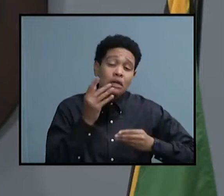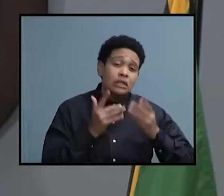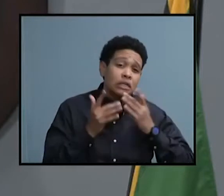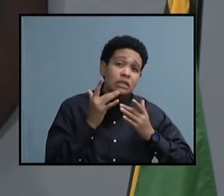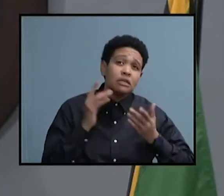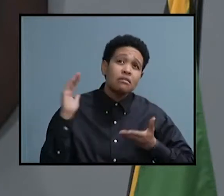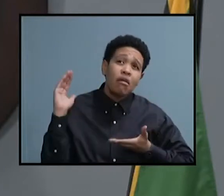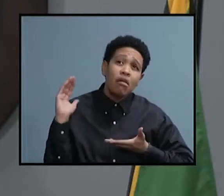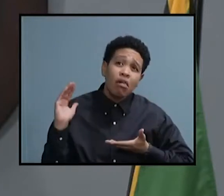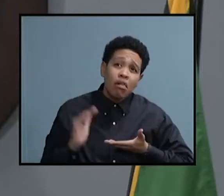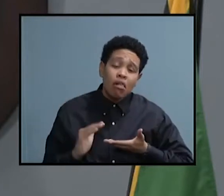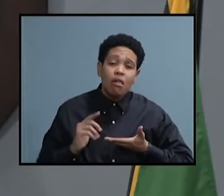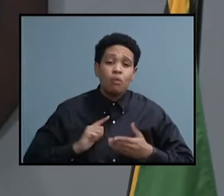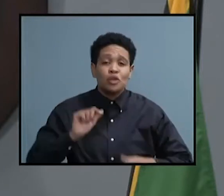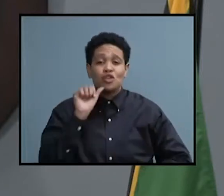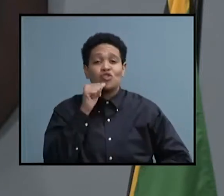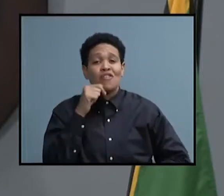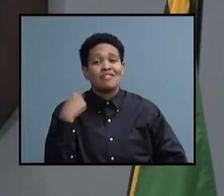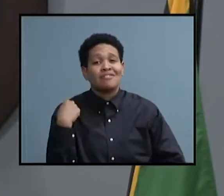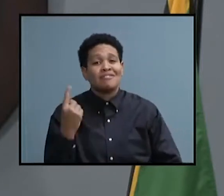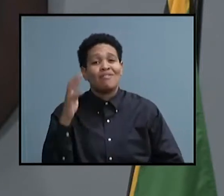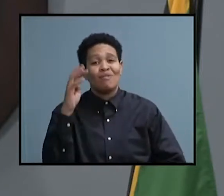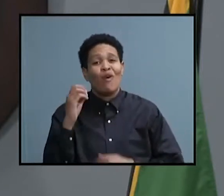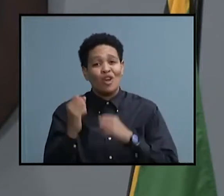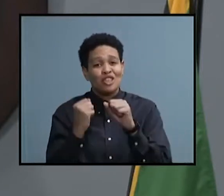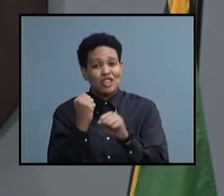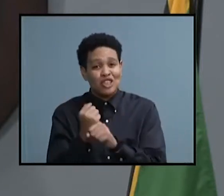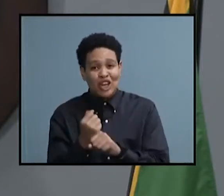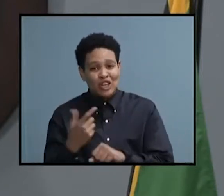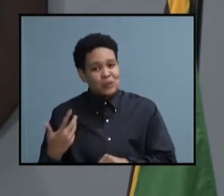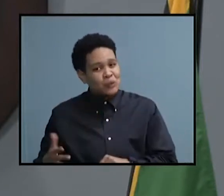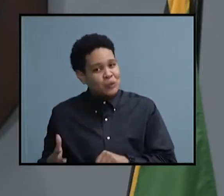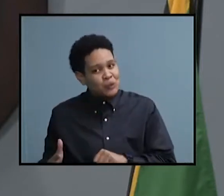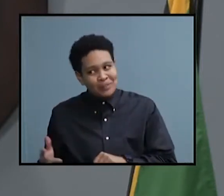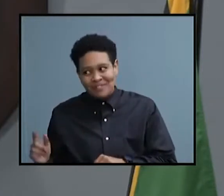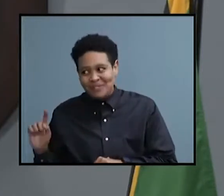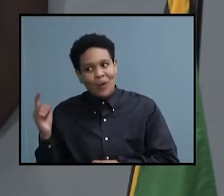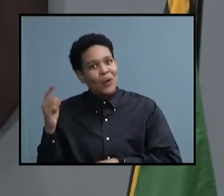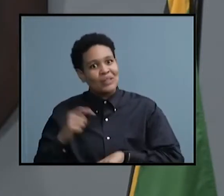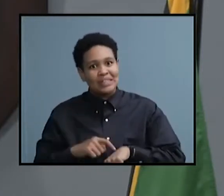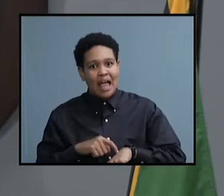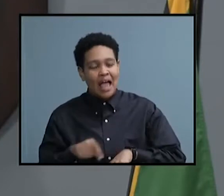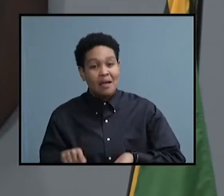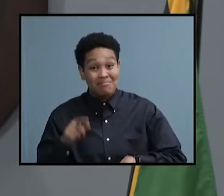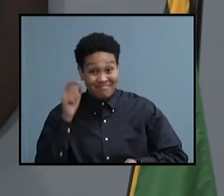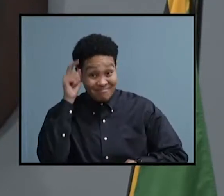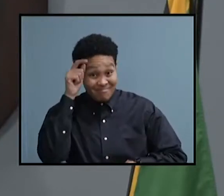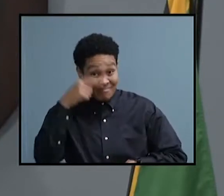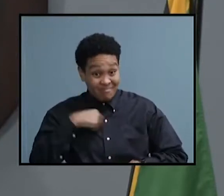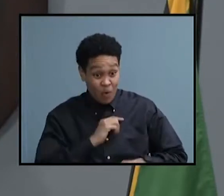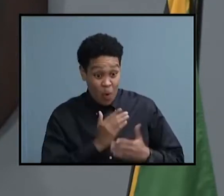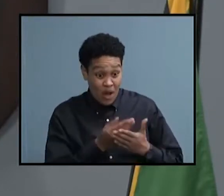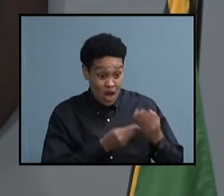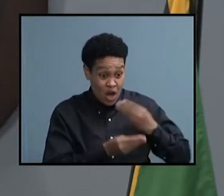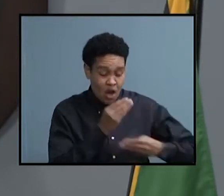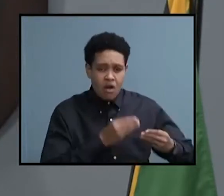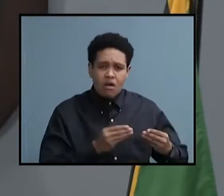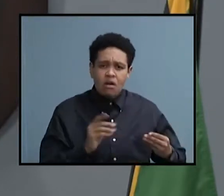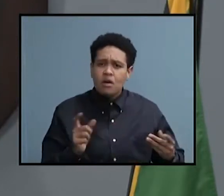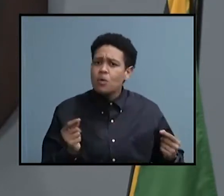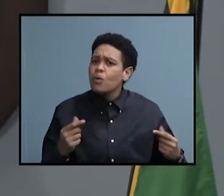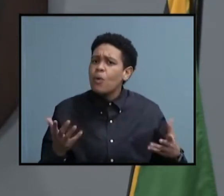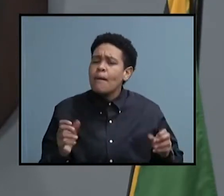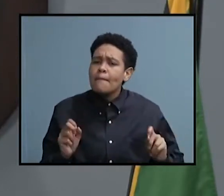in over 4 decades. It is therefore an imperative that we get our economy back